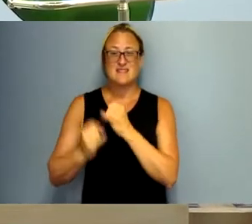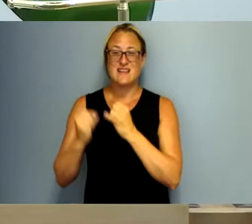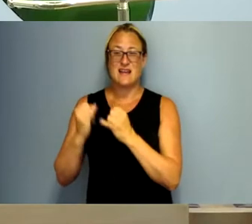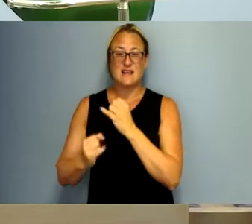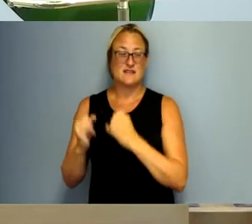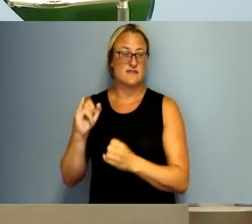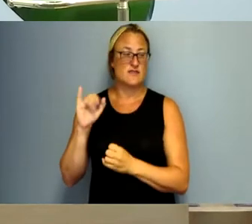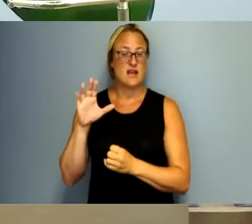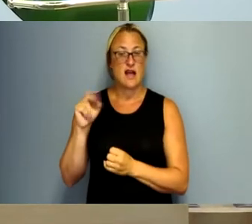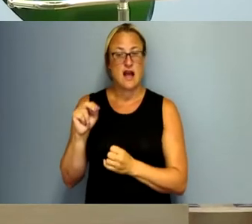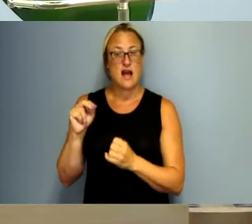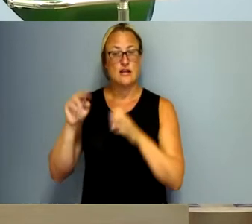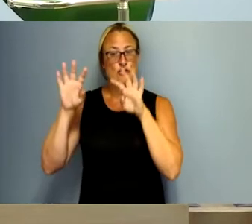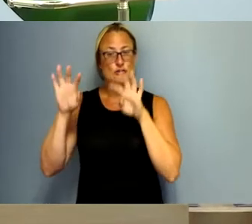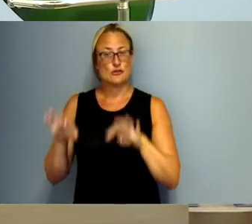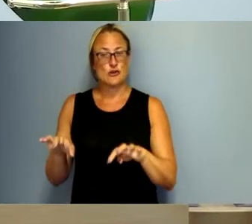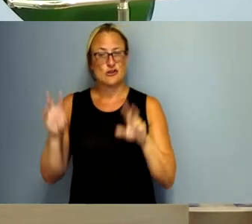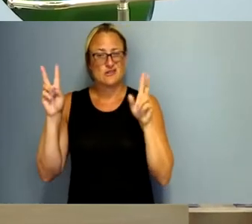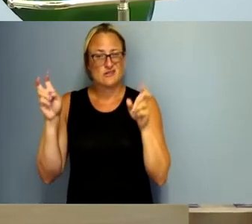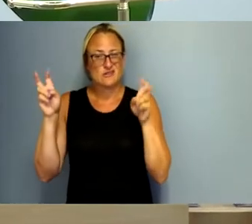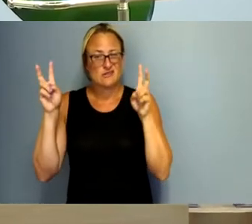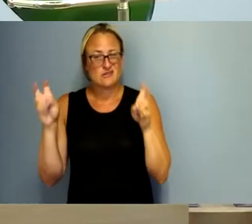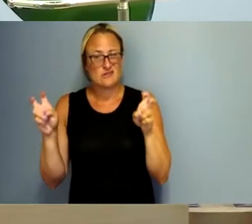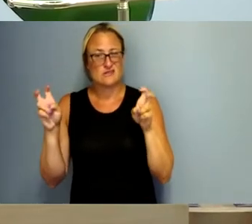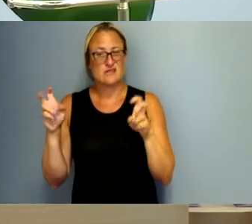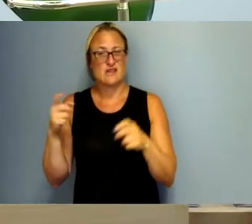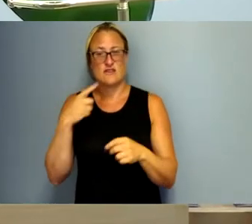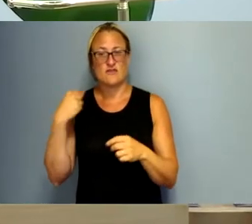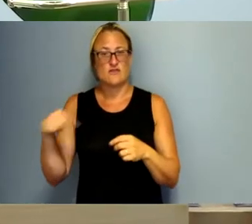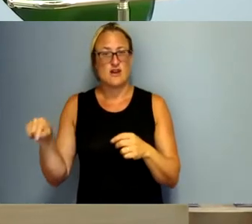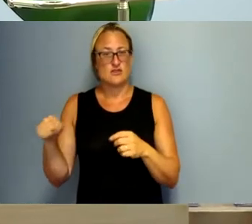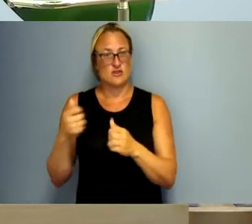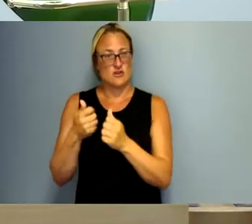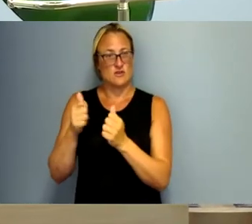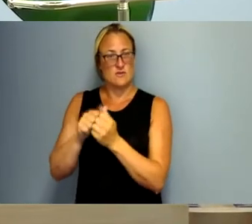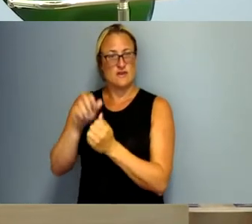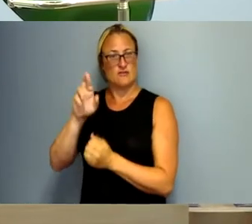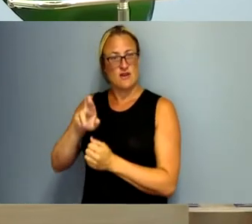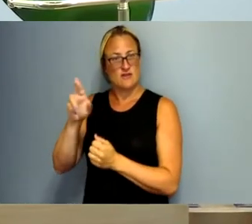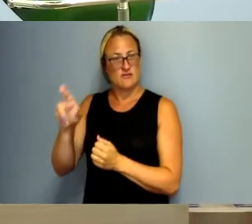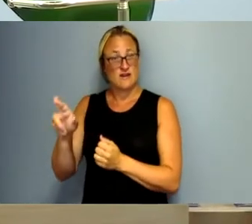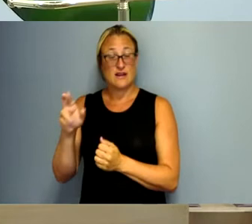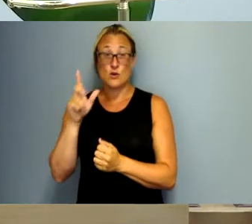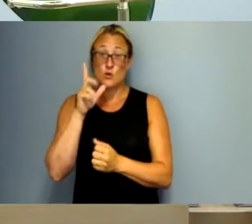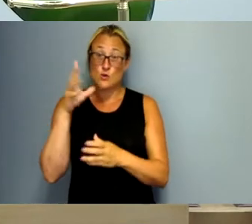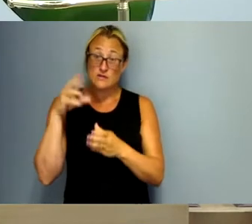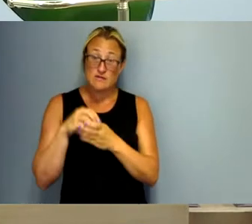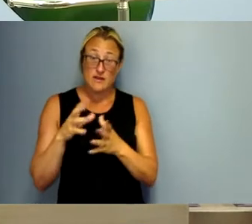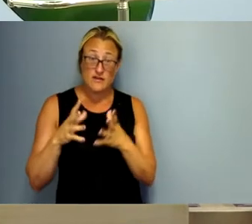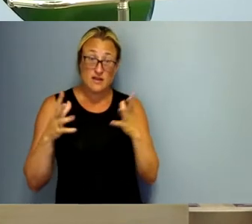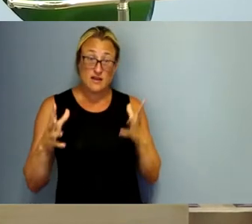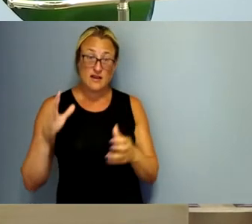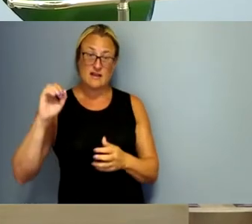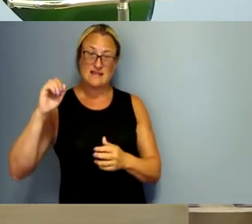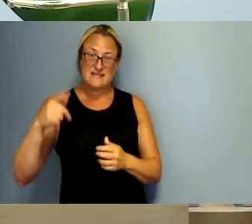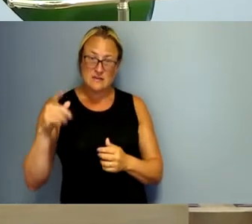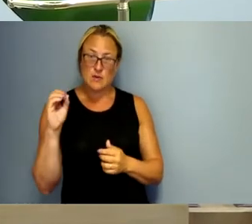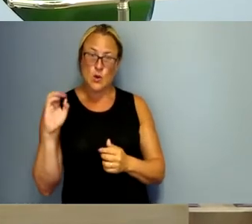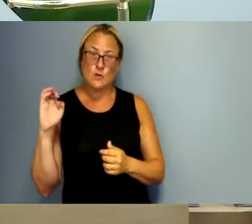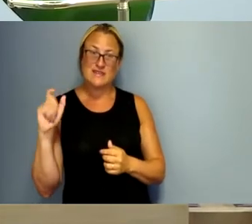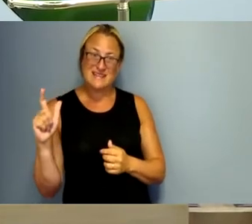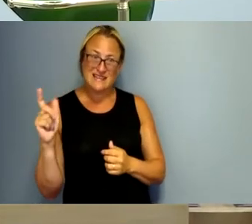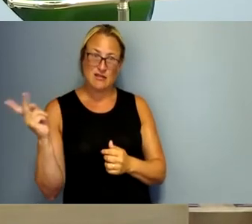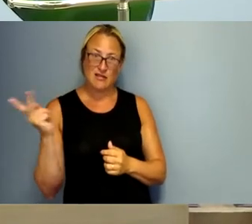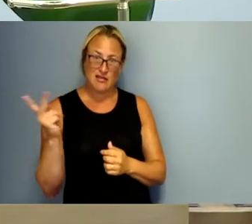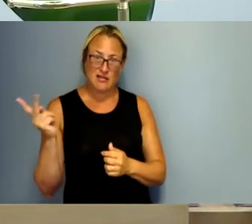Europe and Russia under Ronald Reagan. And Tip O'Neill had a lot to do with that. So just kind